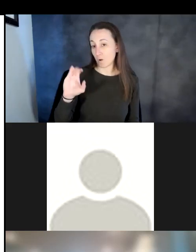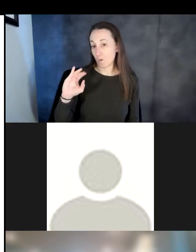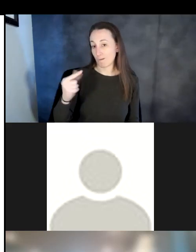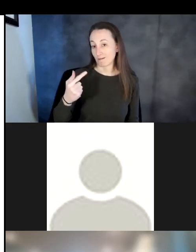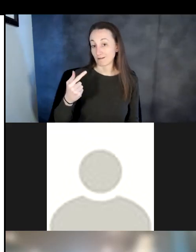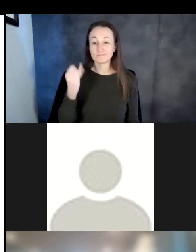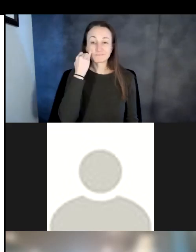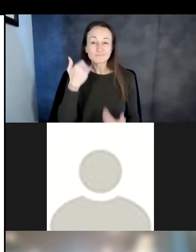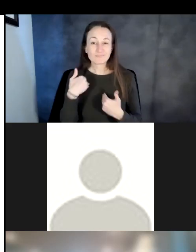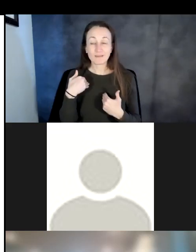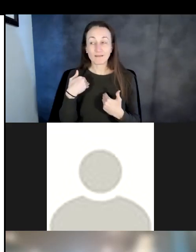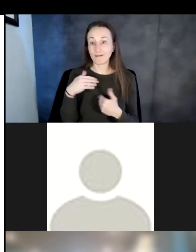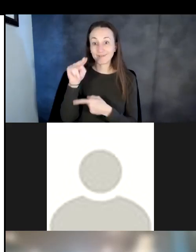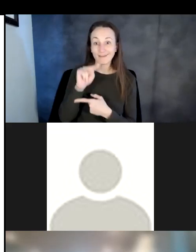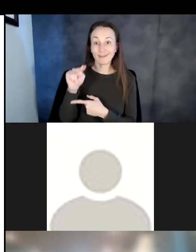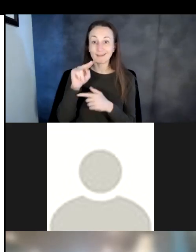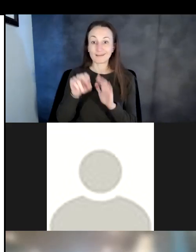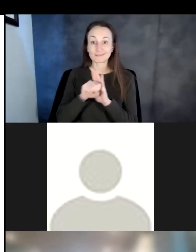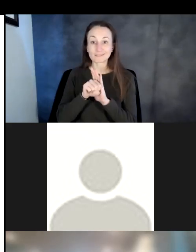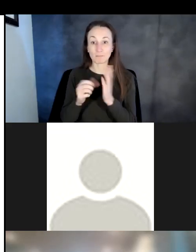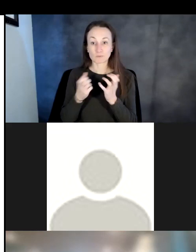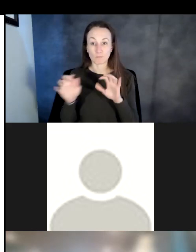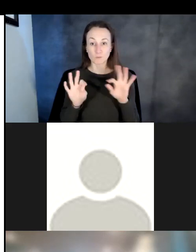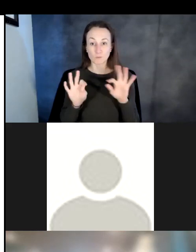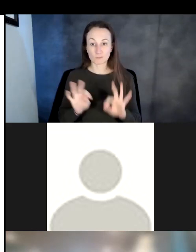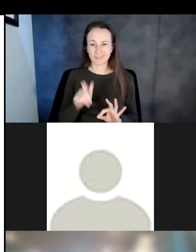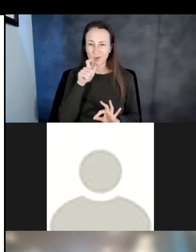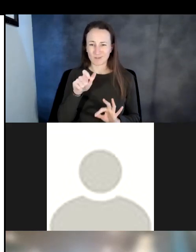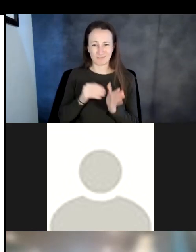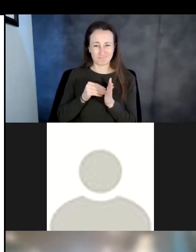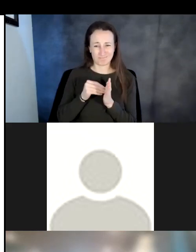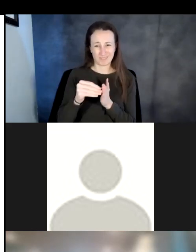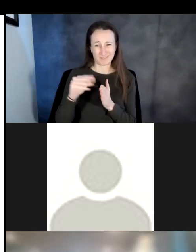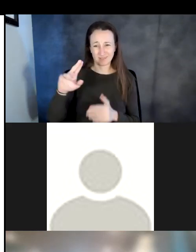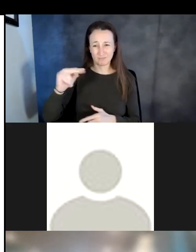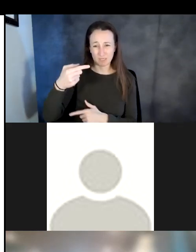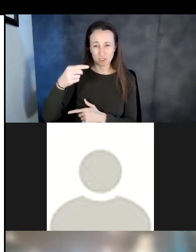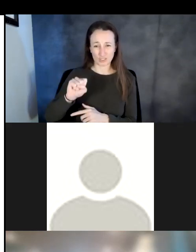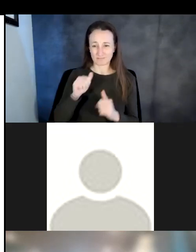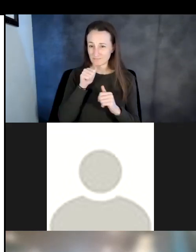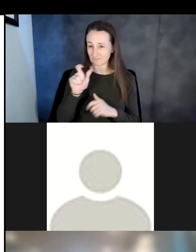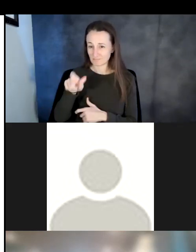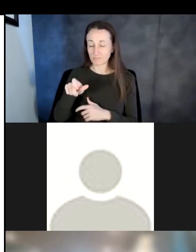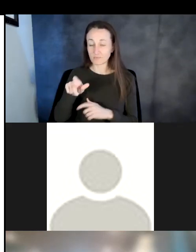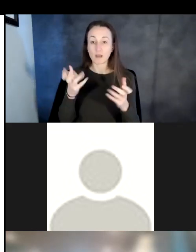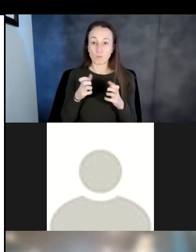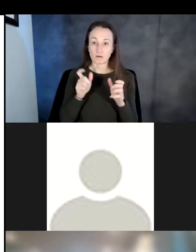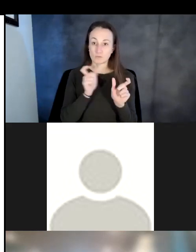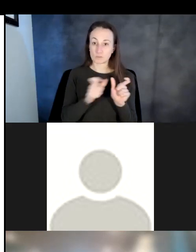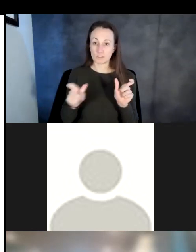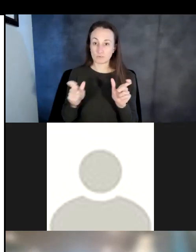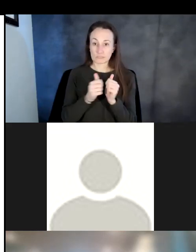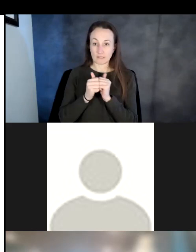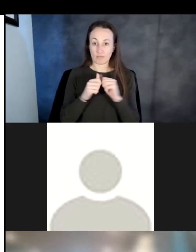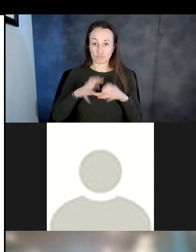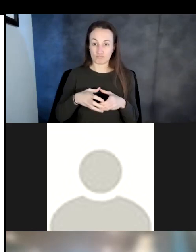of samples that I want to sequence all together, right? I don't need those millions of reads that NGS returns. I want to sequence these all together. So what I'm